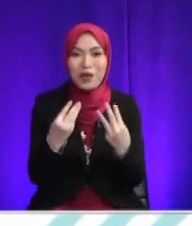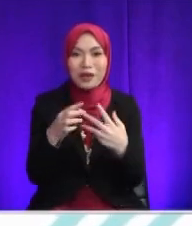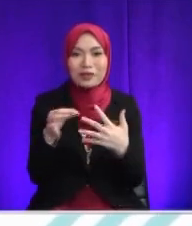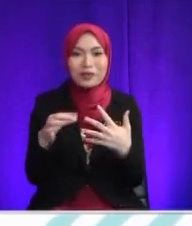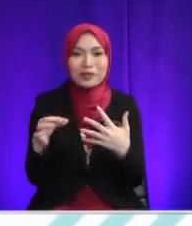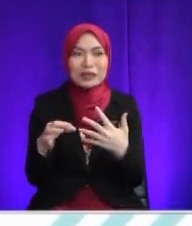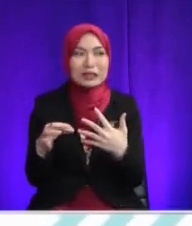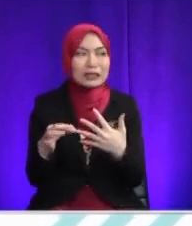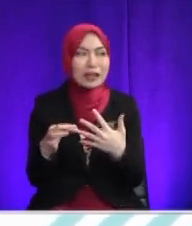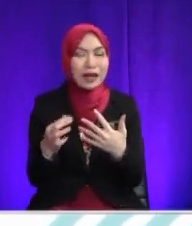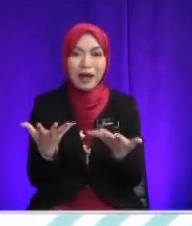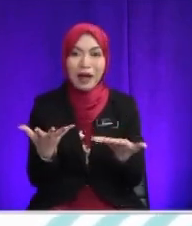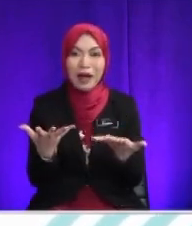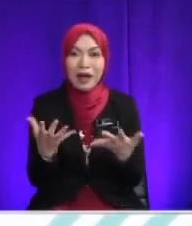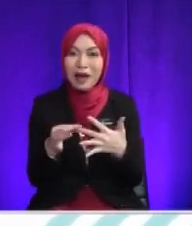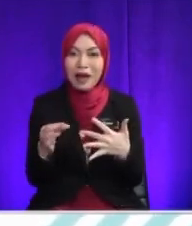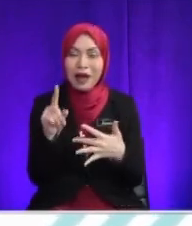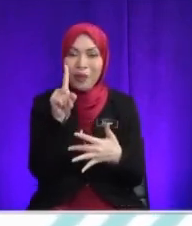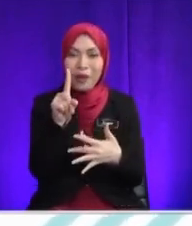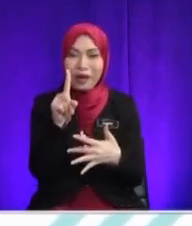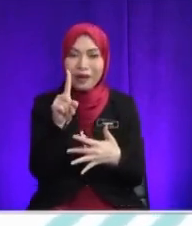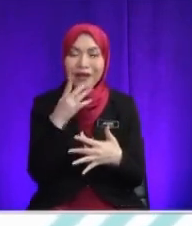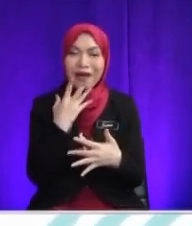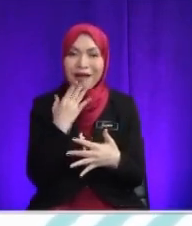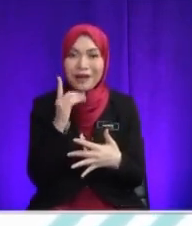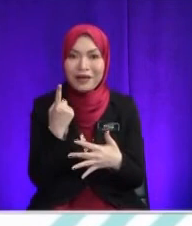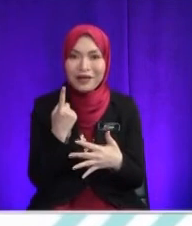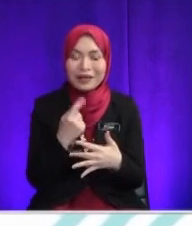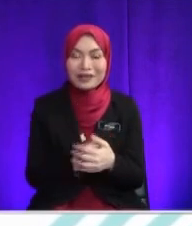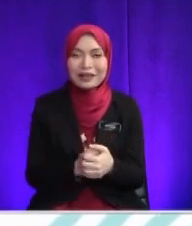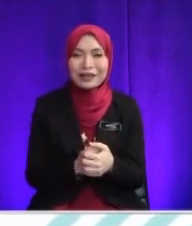So which color? Just choose one color. Choose one color, green, Nazifa. Green, pink, blue or yellow?